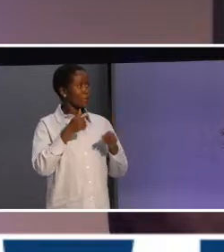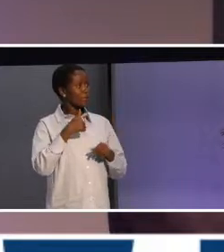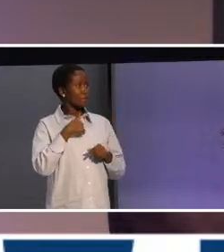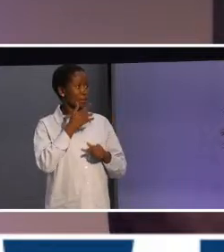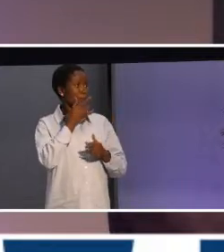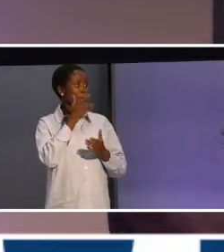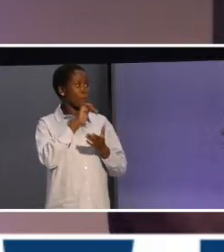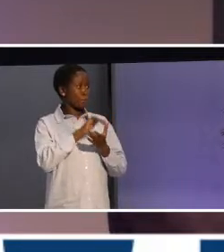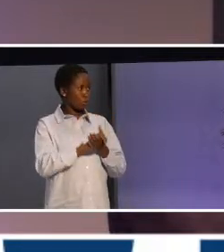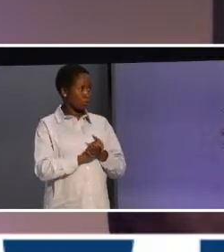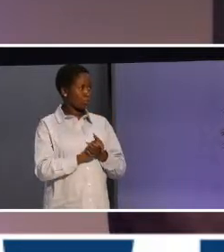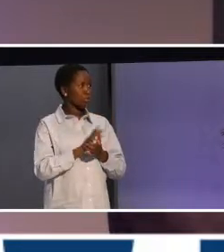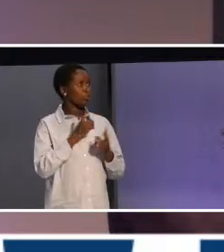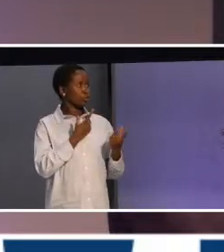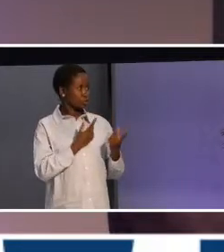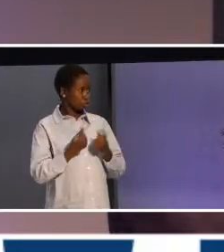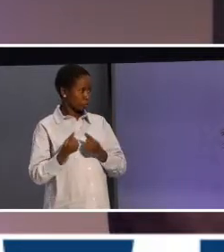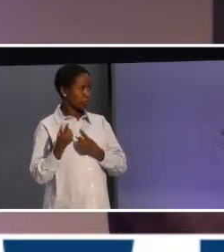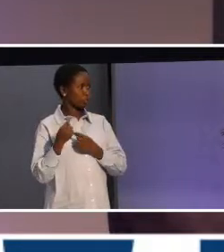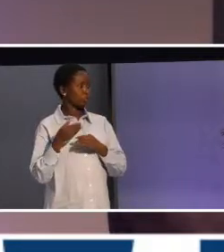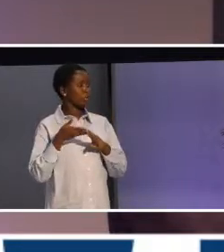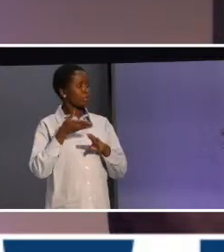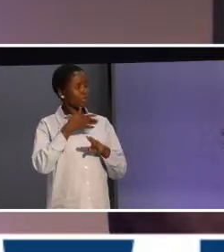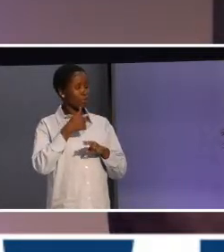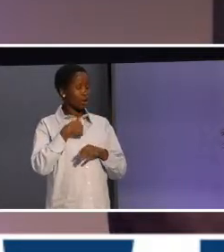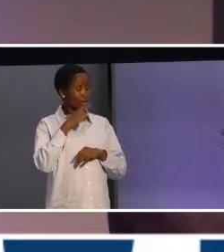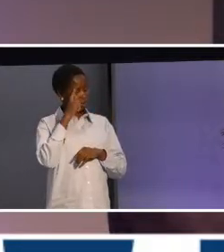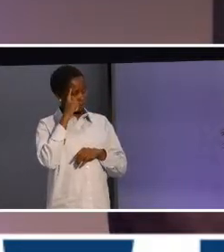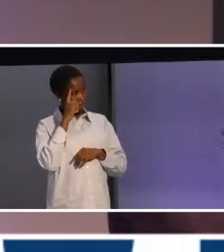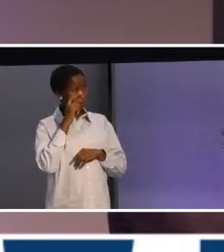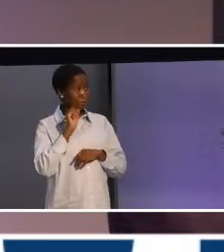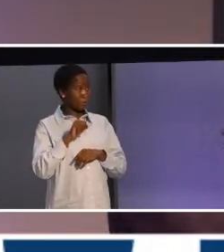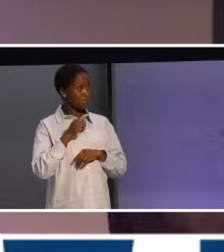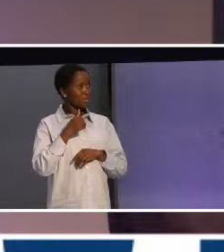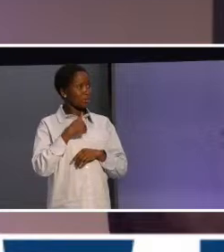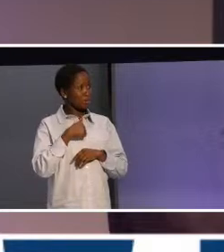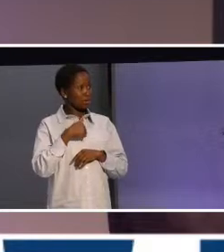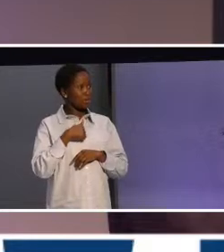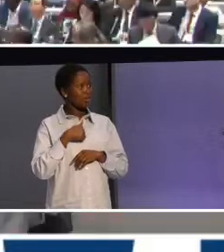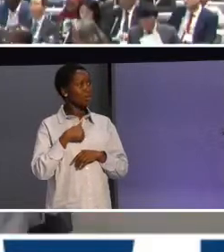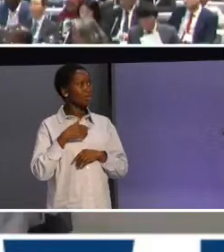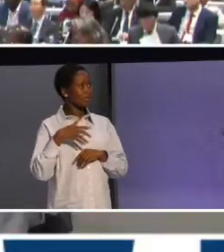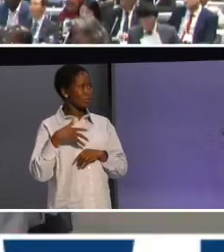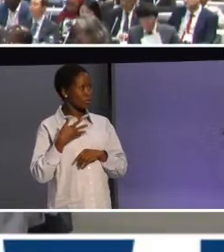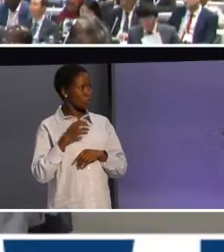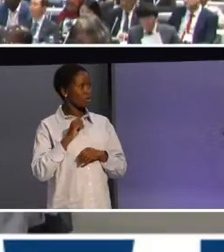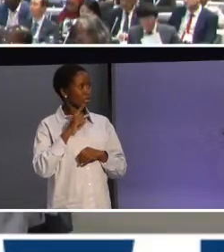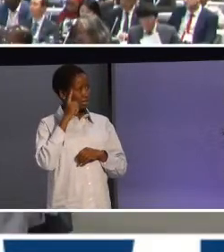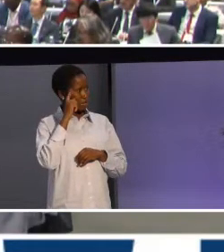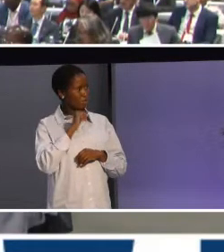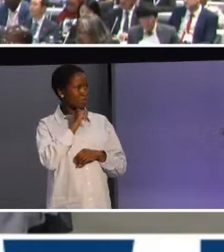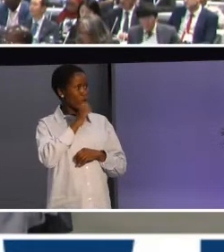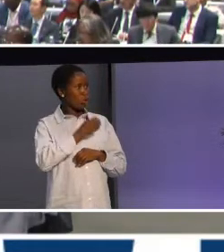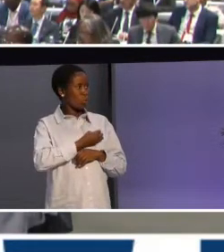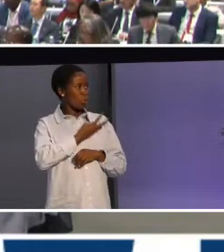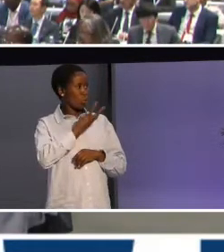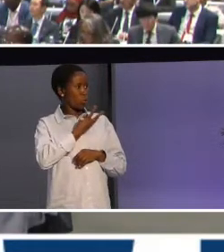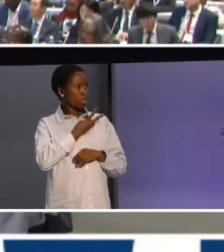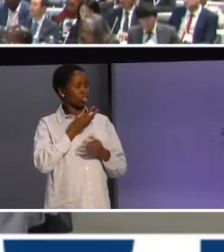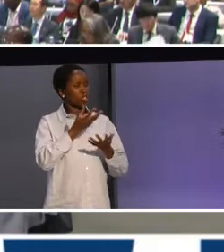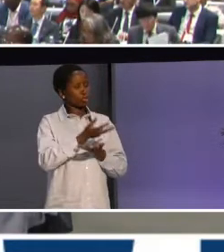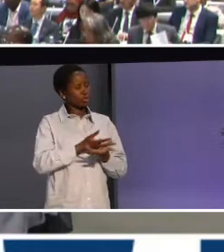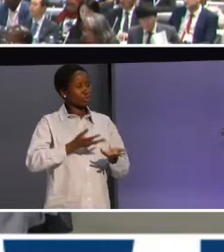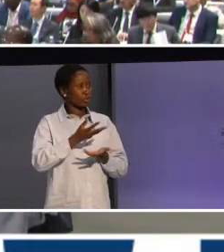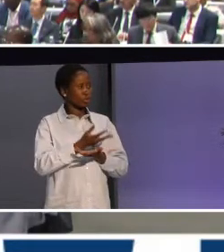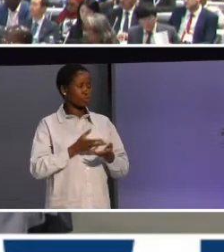sleep, and miles to go before I sleep. I wish all the very best to all the EMBs, AWeb, for the very fruitful